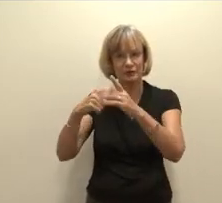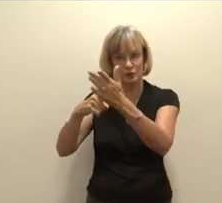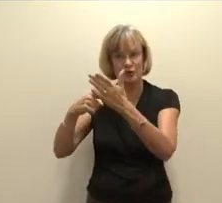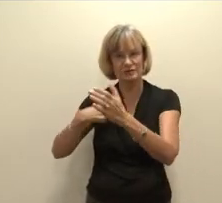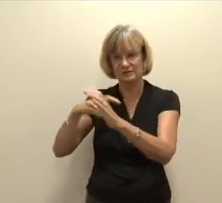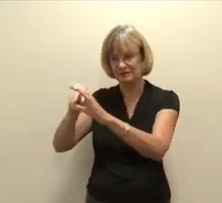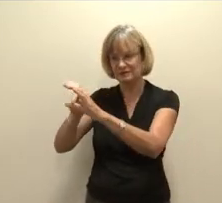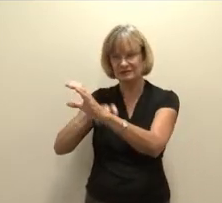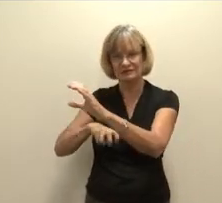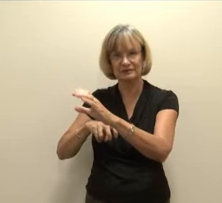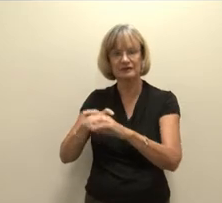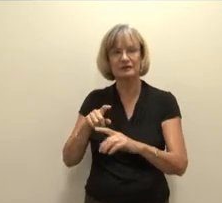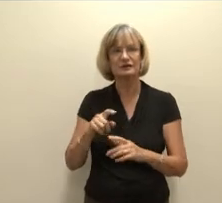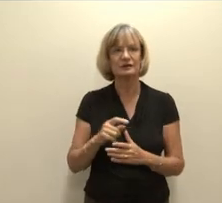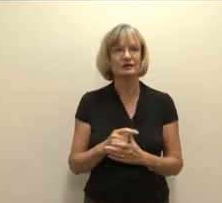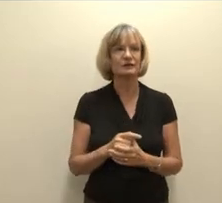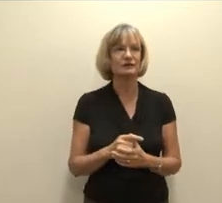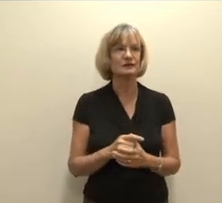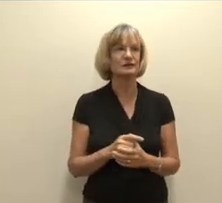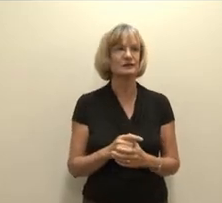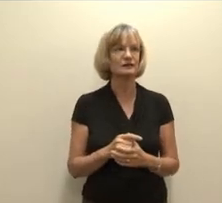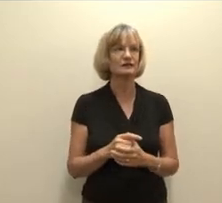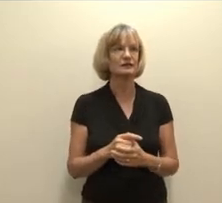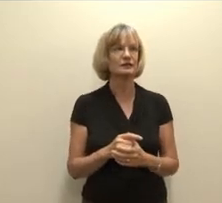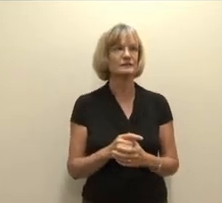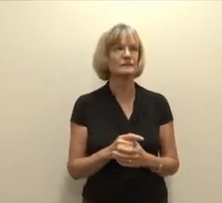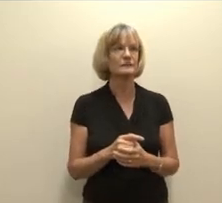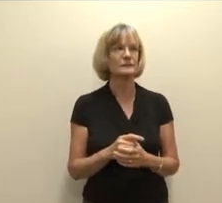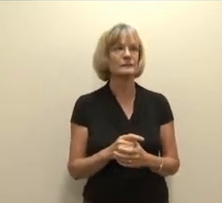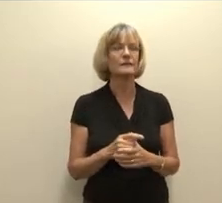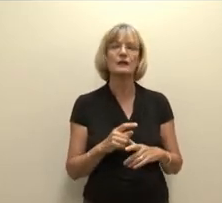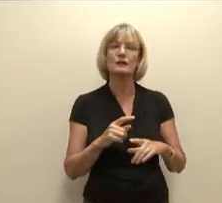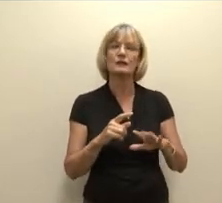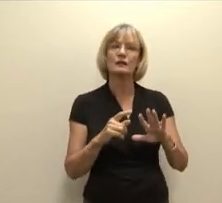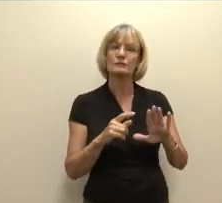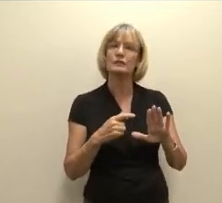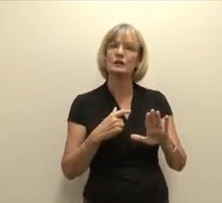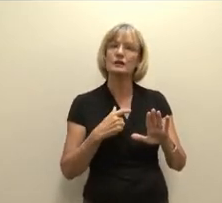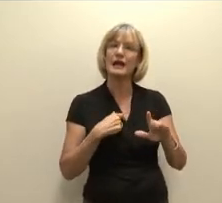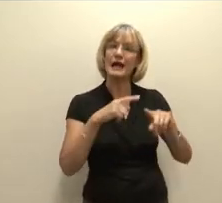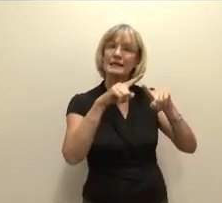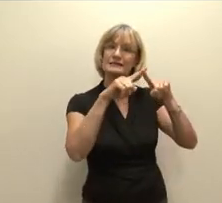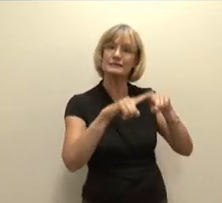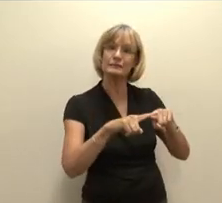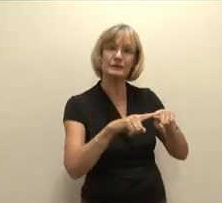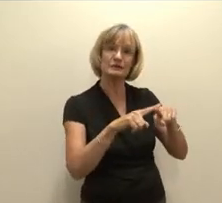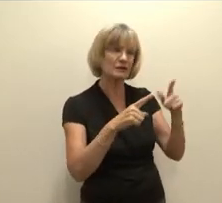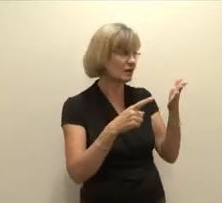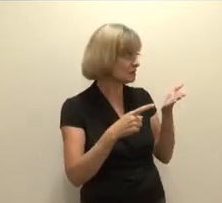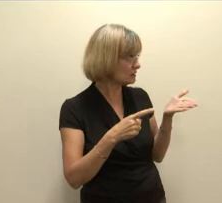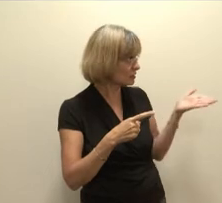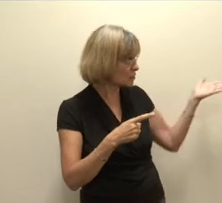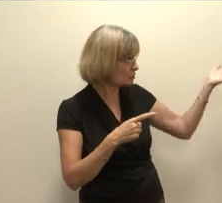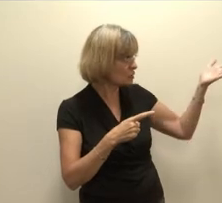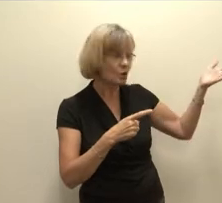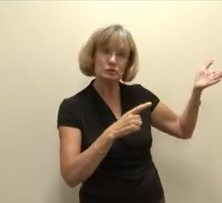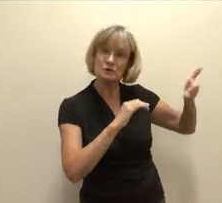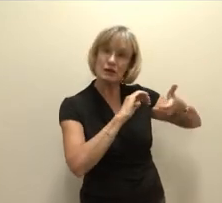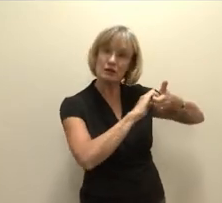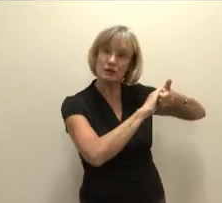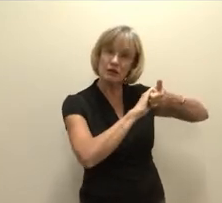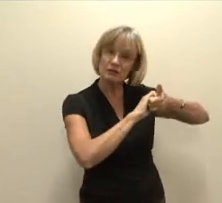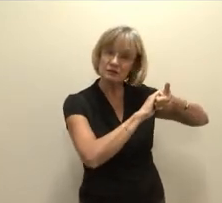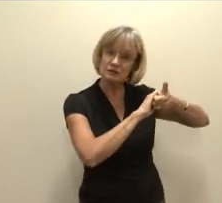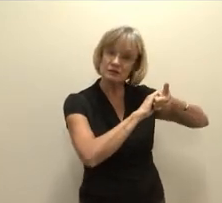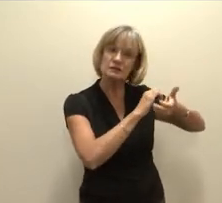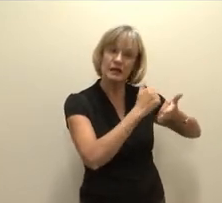But I do have to say that I depended on the colleagues that I have up here on the dais to help me make that